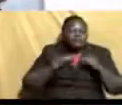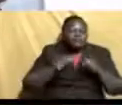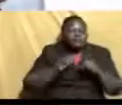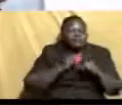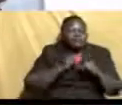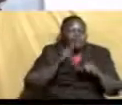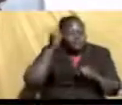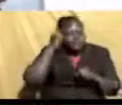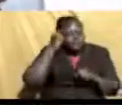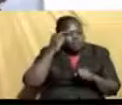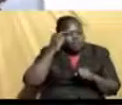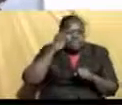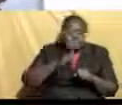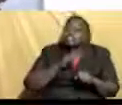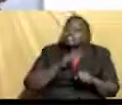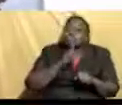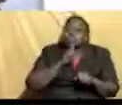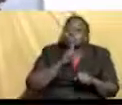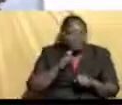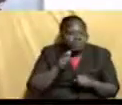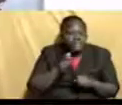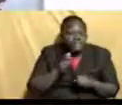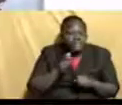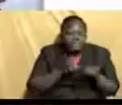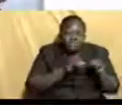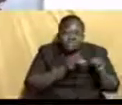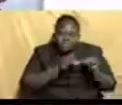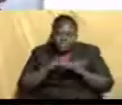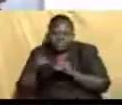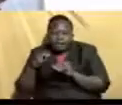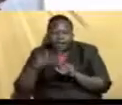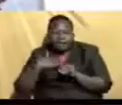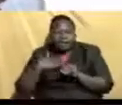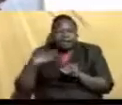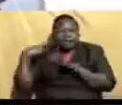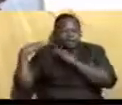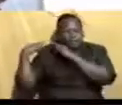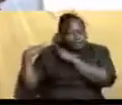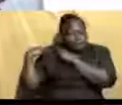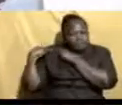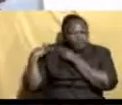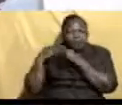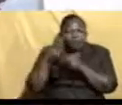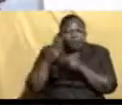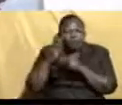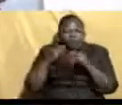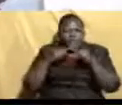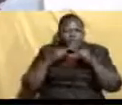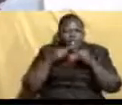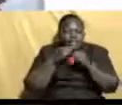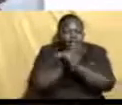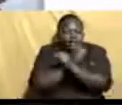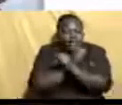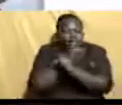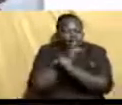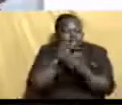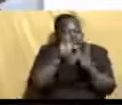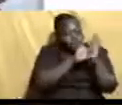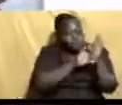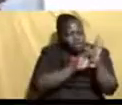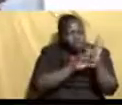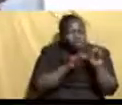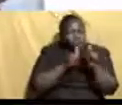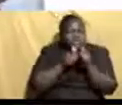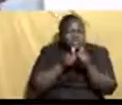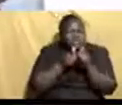such a decision. We must not transfer the responsibility of defending the Constitution, which is upon all of us